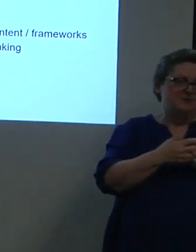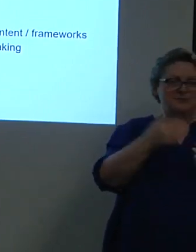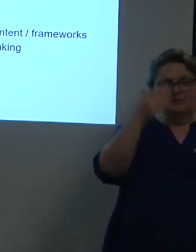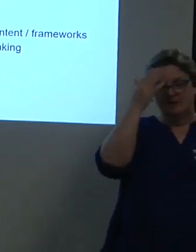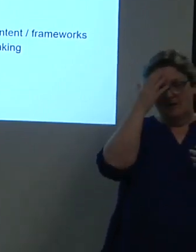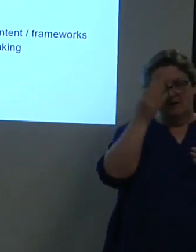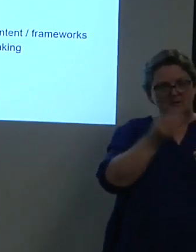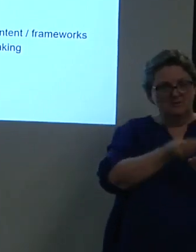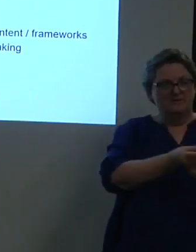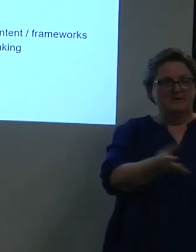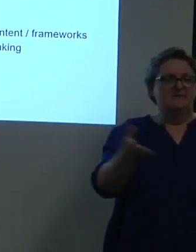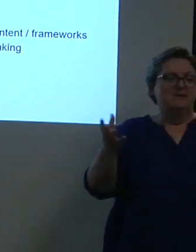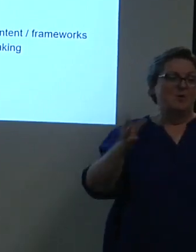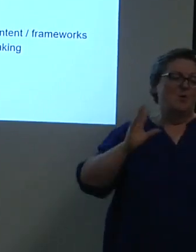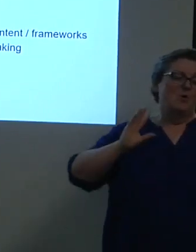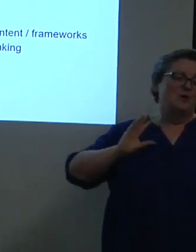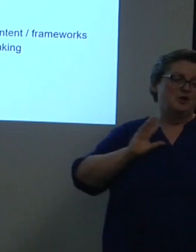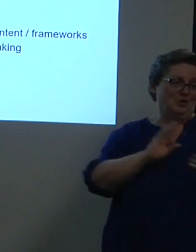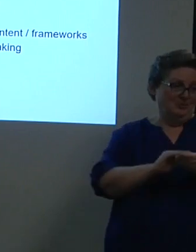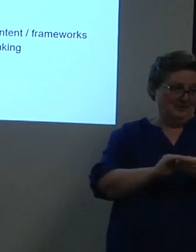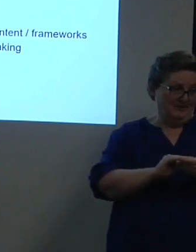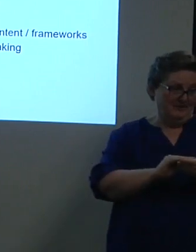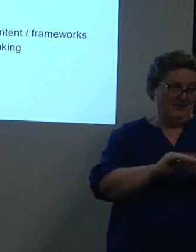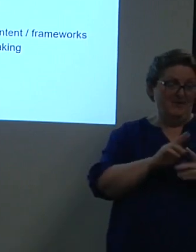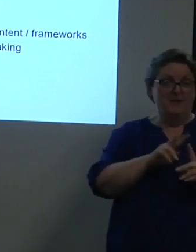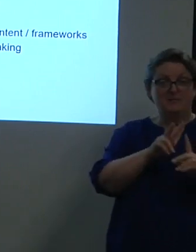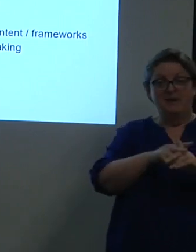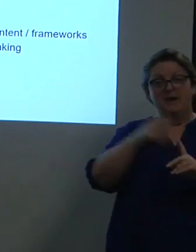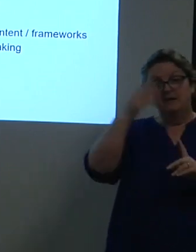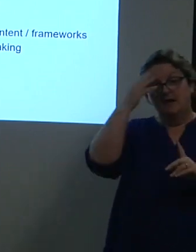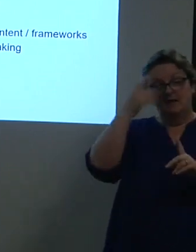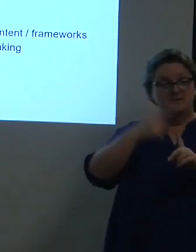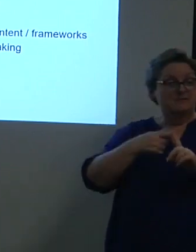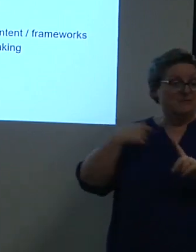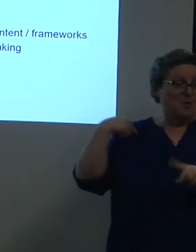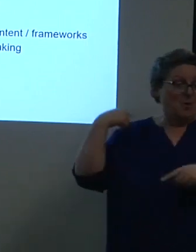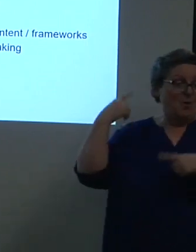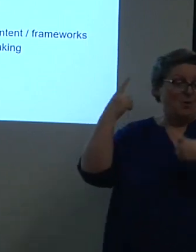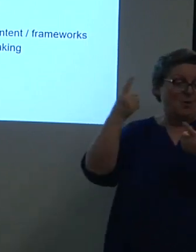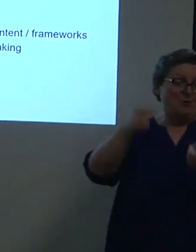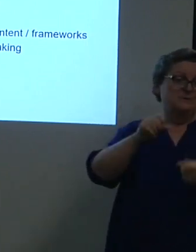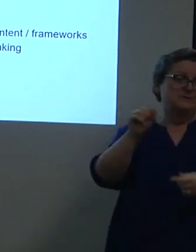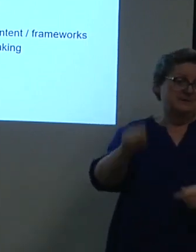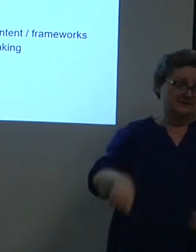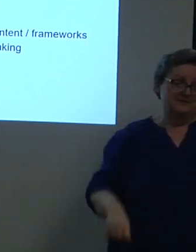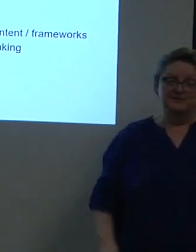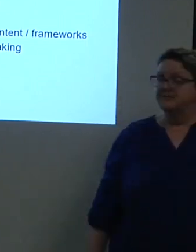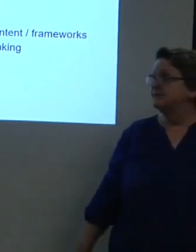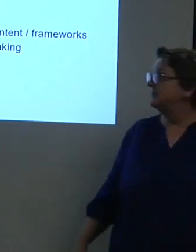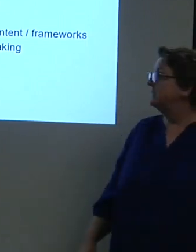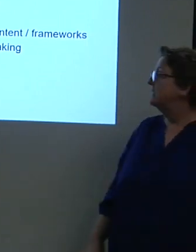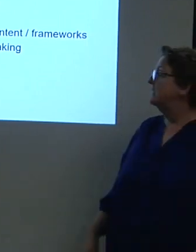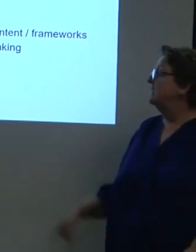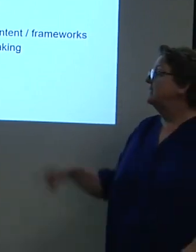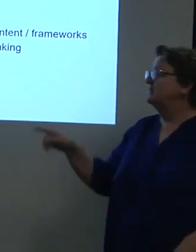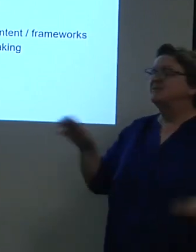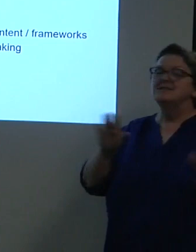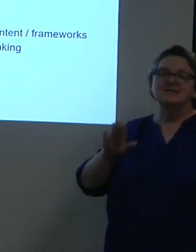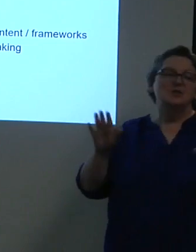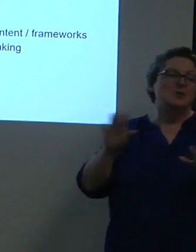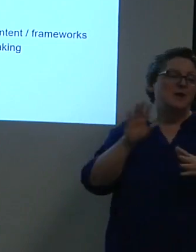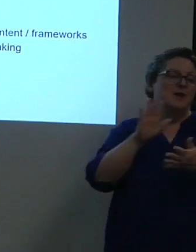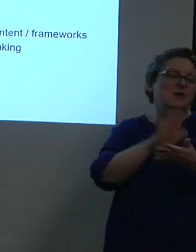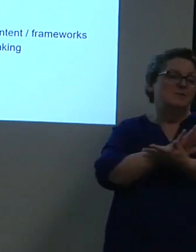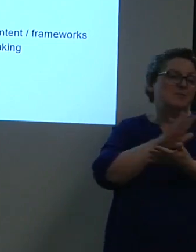either given them or cumulative, right? So are they applying knowledge from the whole semester to date, for example? So this is a great